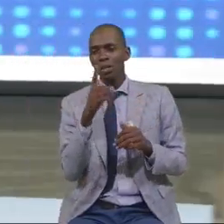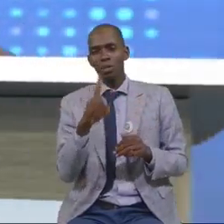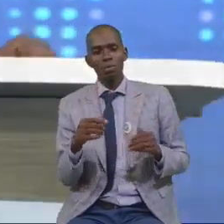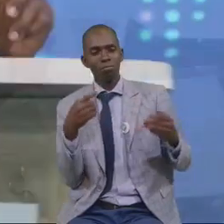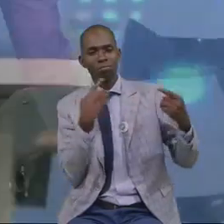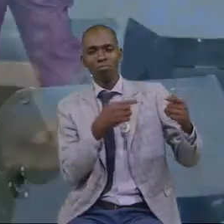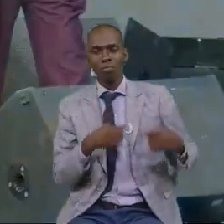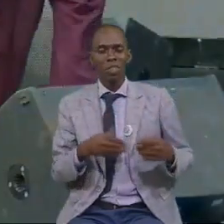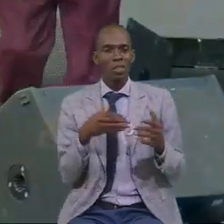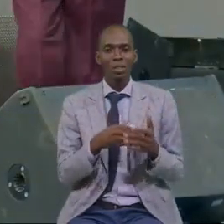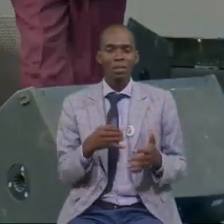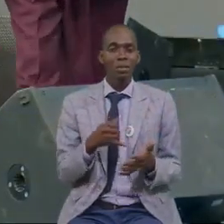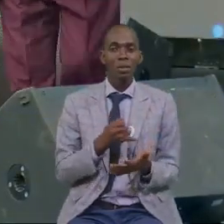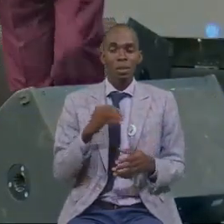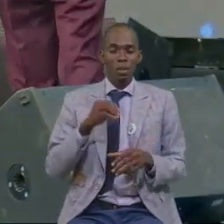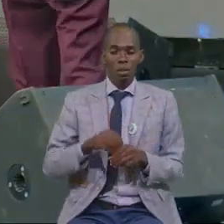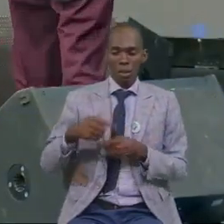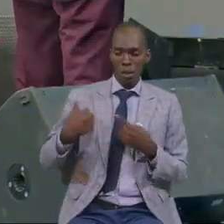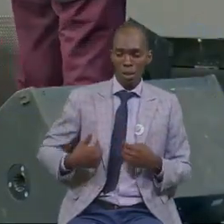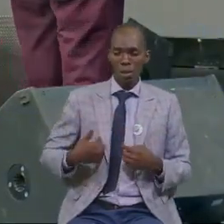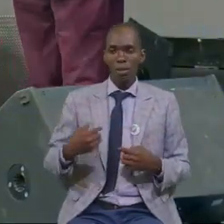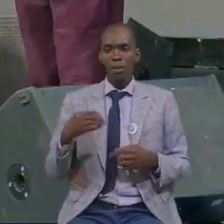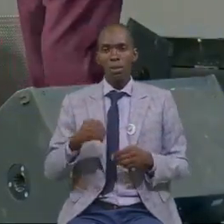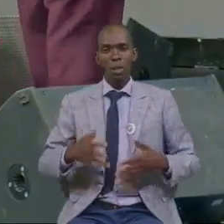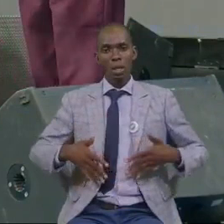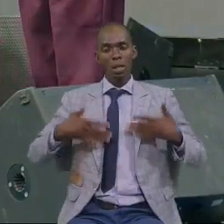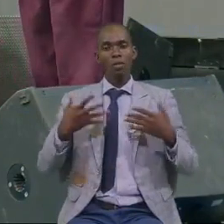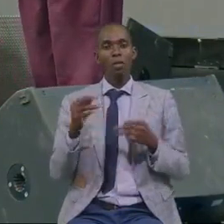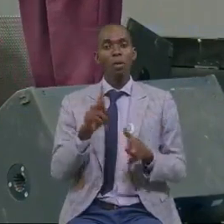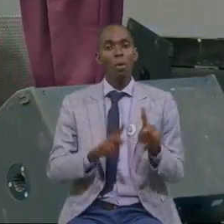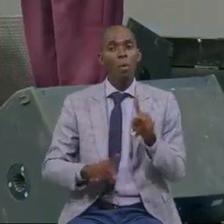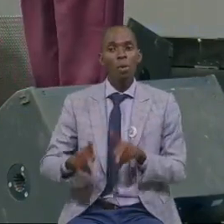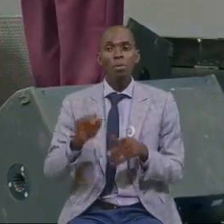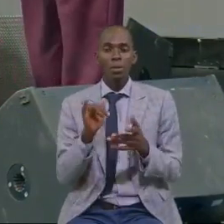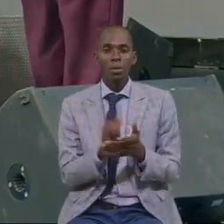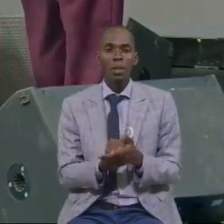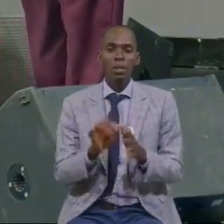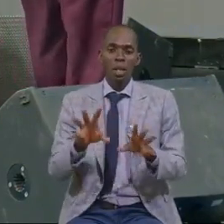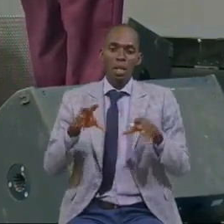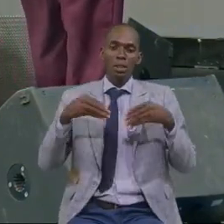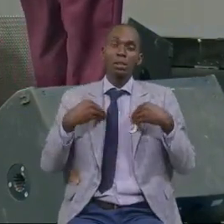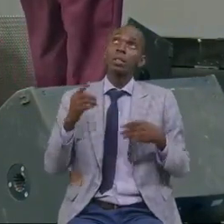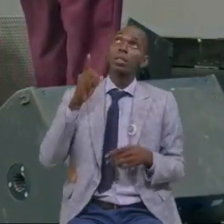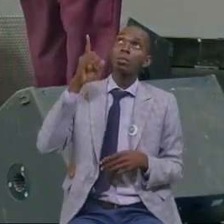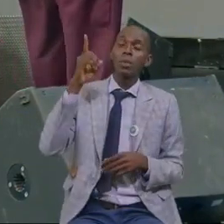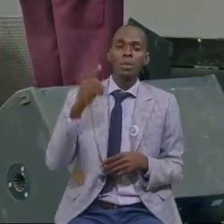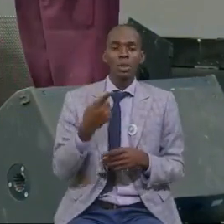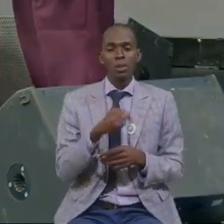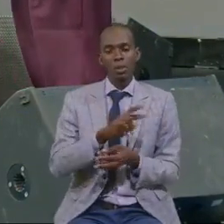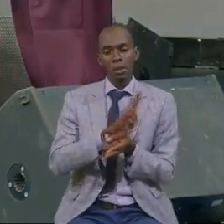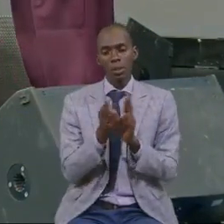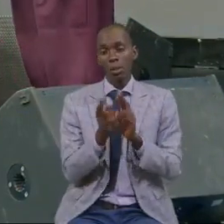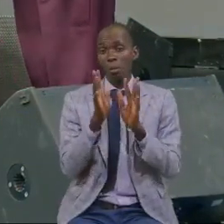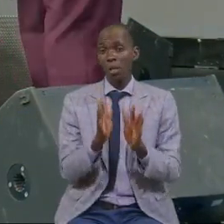heart, in the mind, in the life of the people that receive him, the repentant